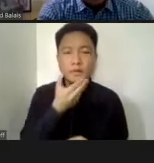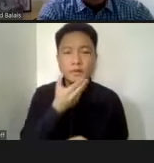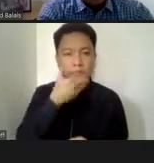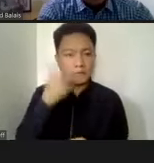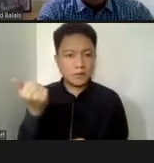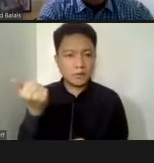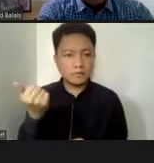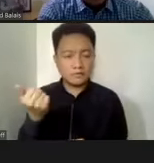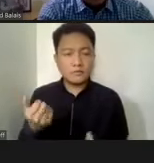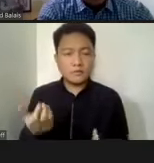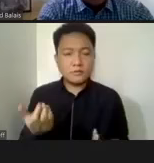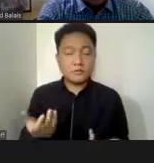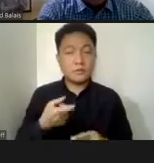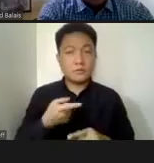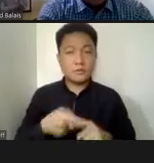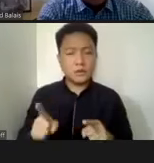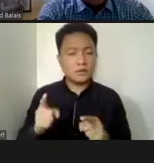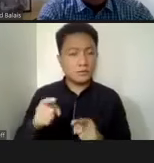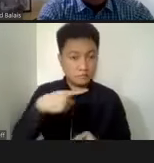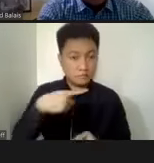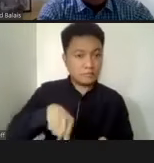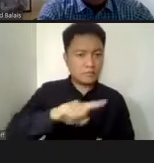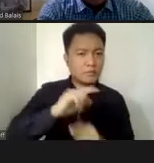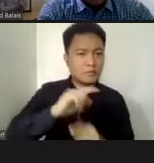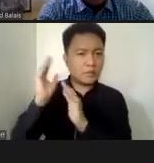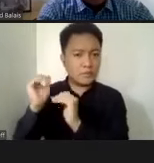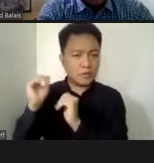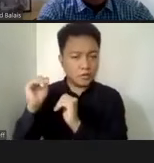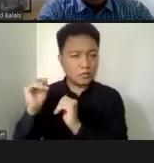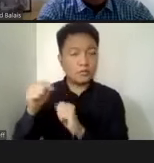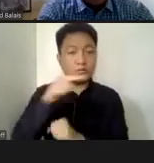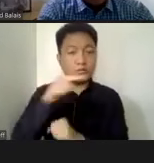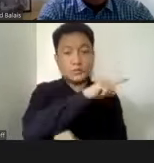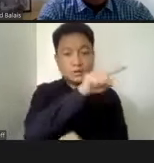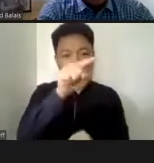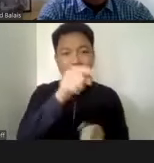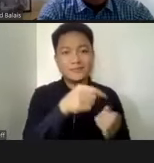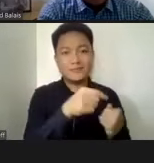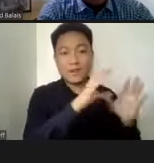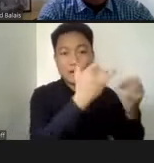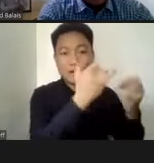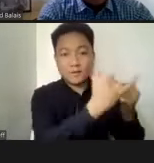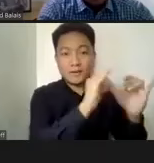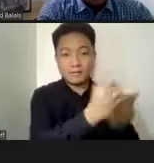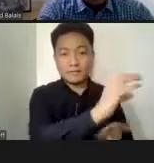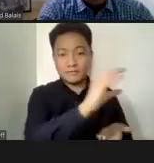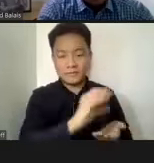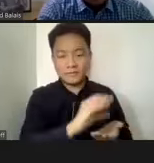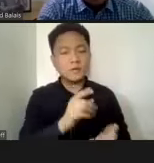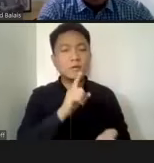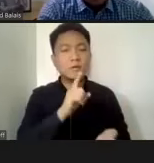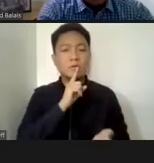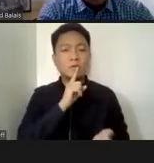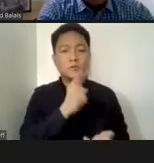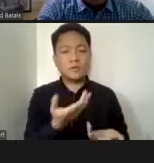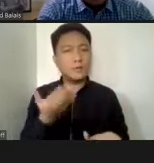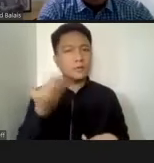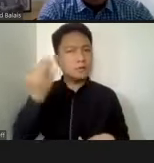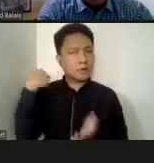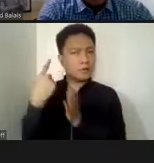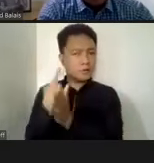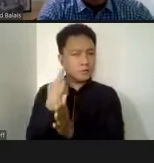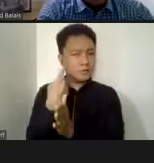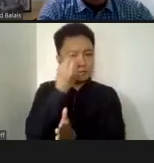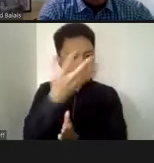last week I had a discussion with Luis on this. We were thinking on how our poor can participate in the growth